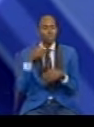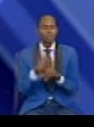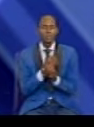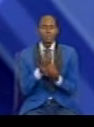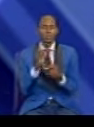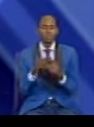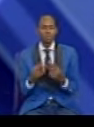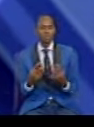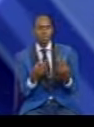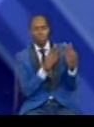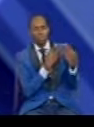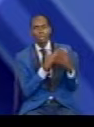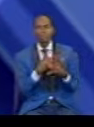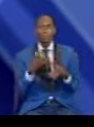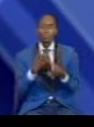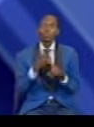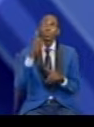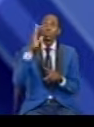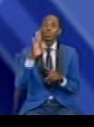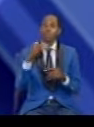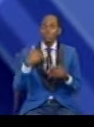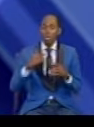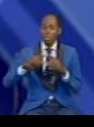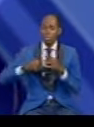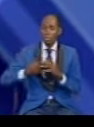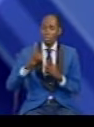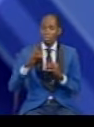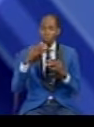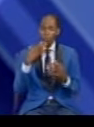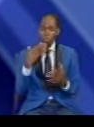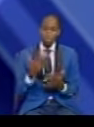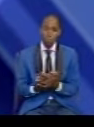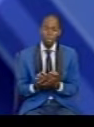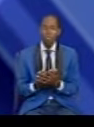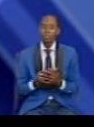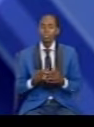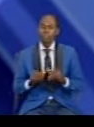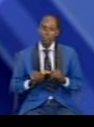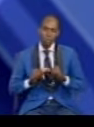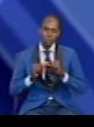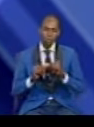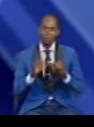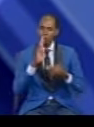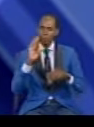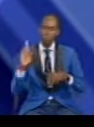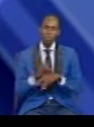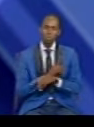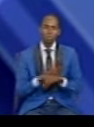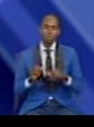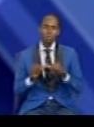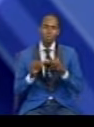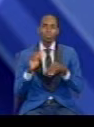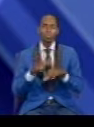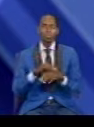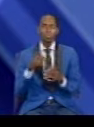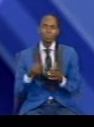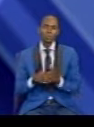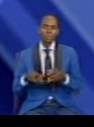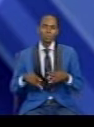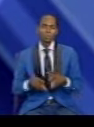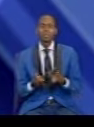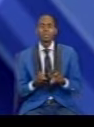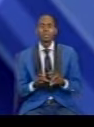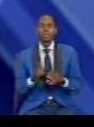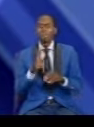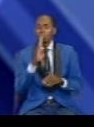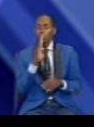the other direction. You have started well. Be disciplined and continue on this road. Beware of looking at